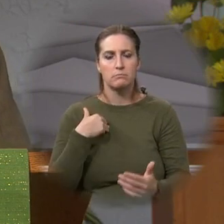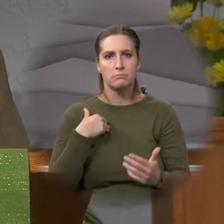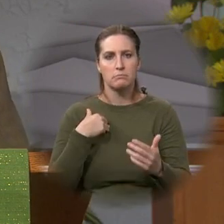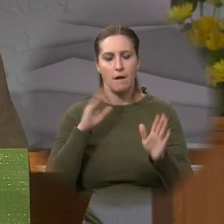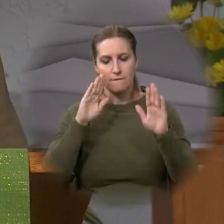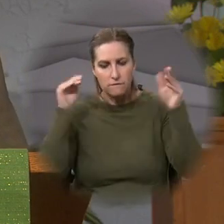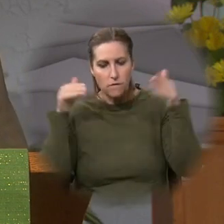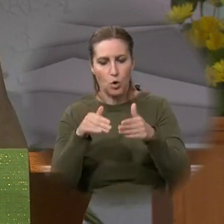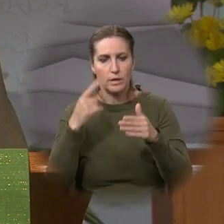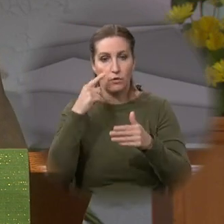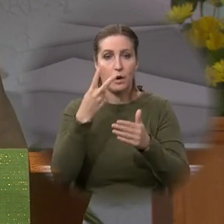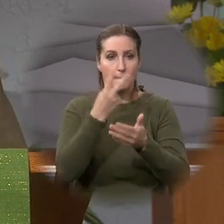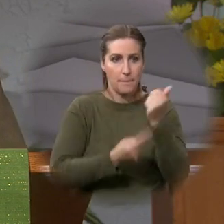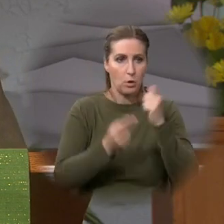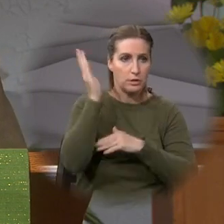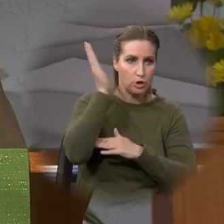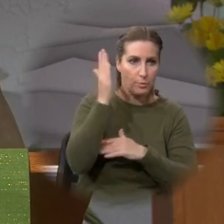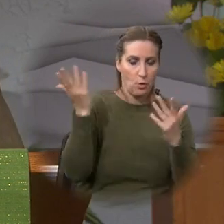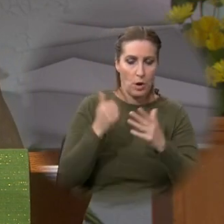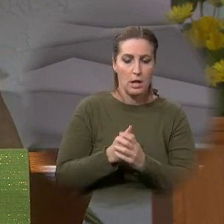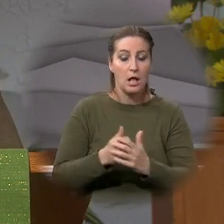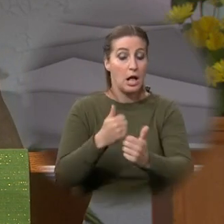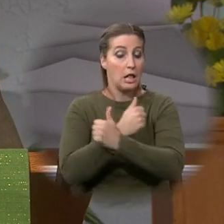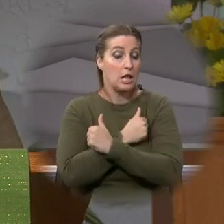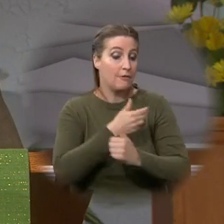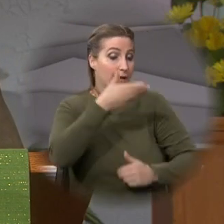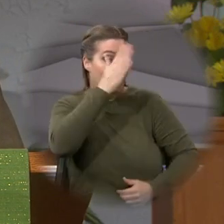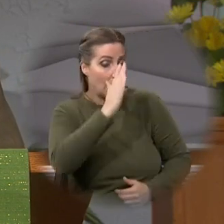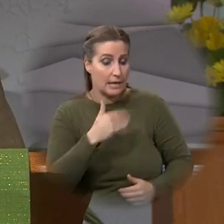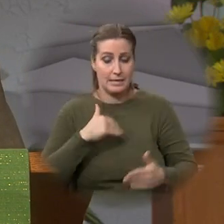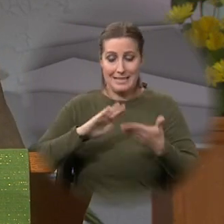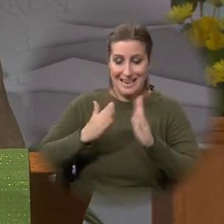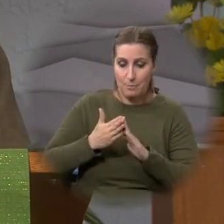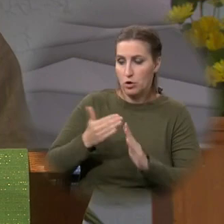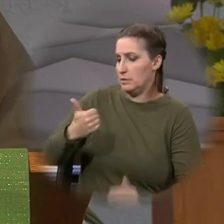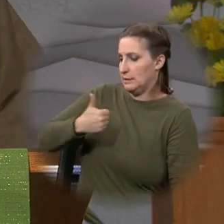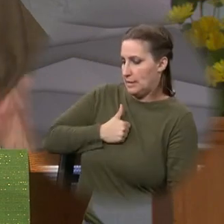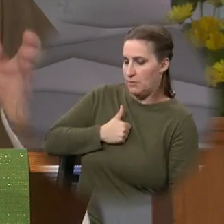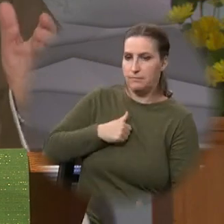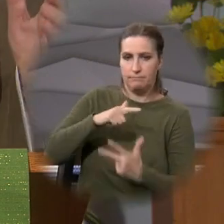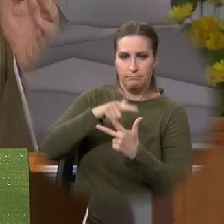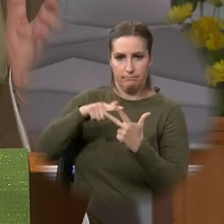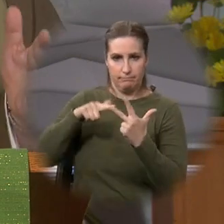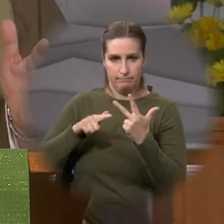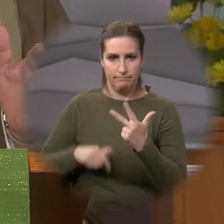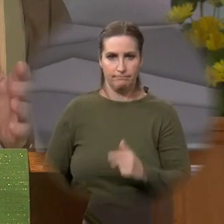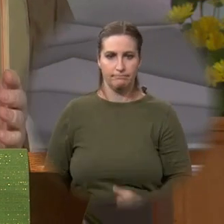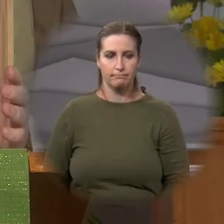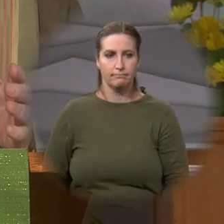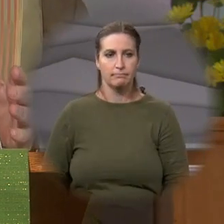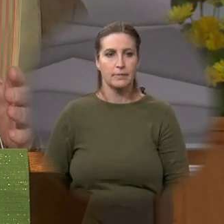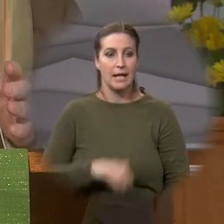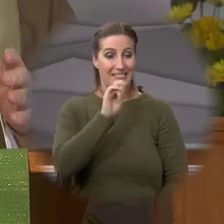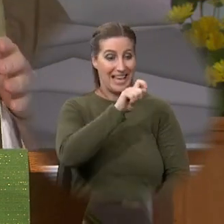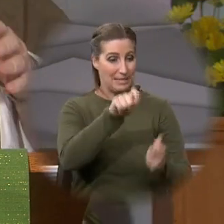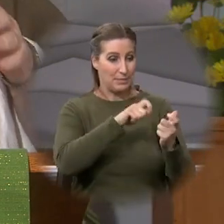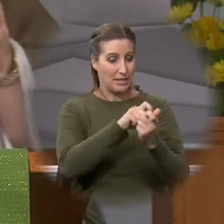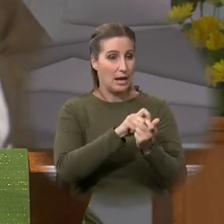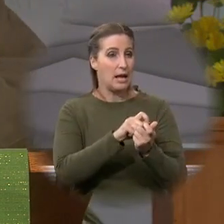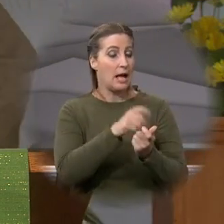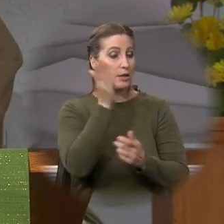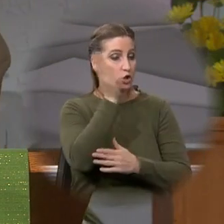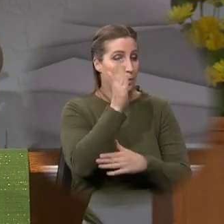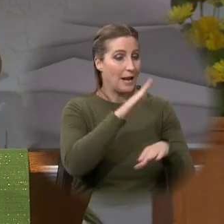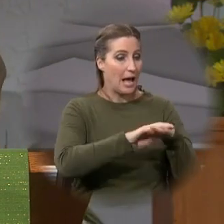sermons is love God, neighbor, and self. So between that particular sermon on the